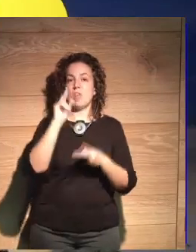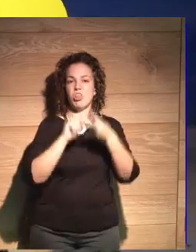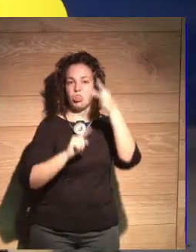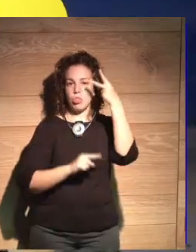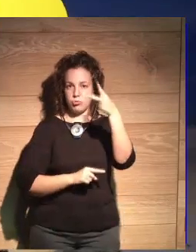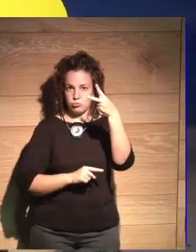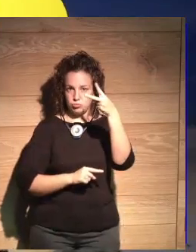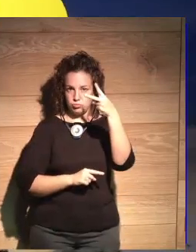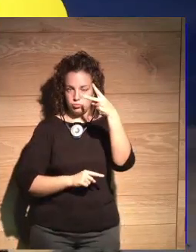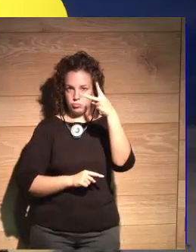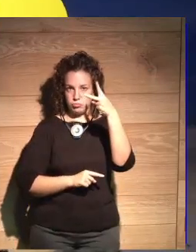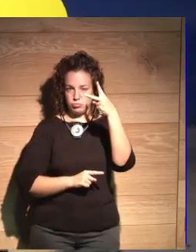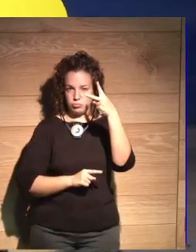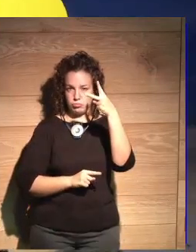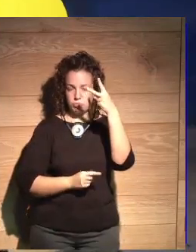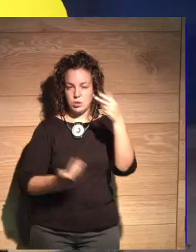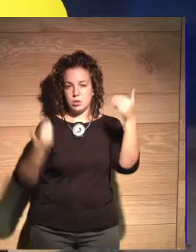Who are responsible of this problem?